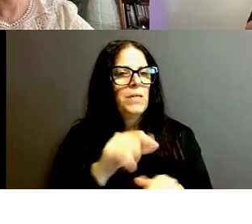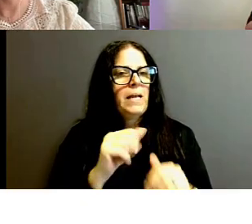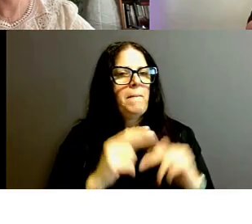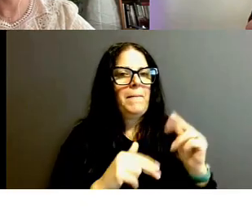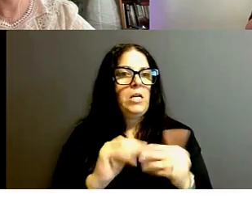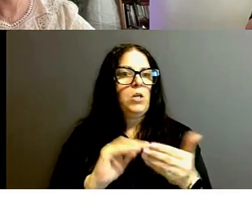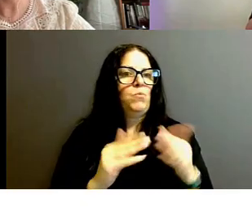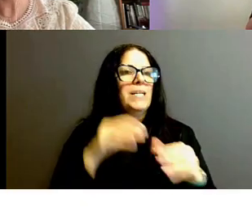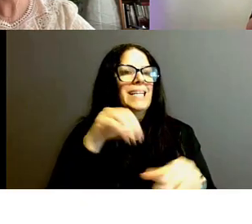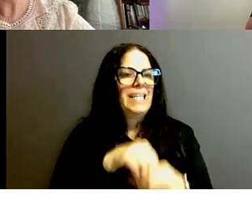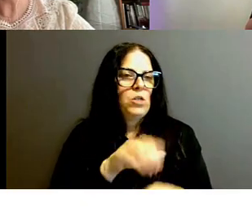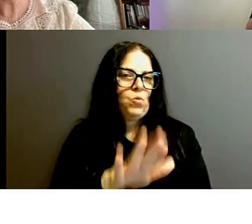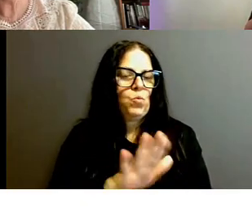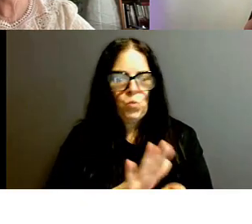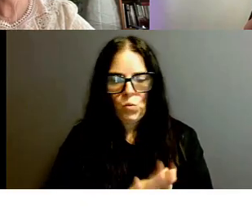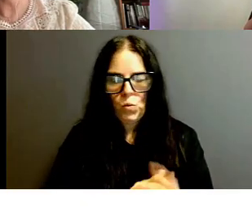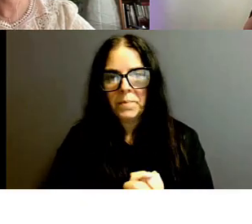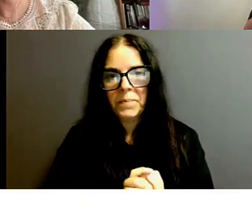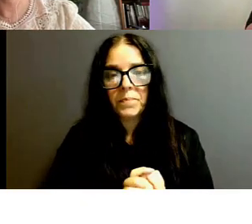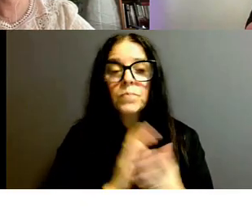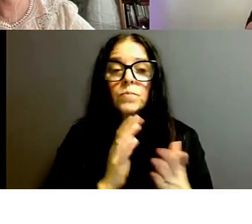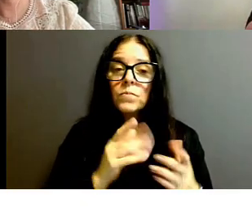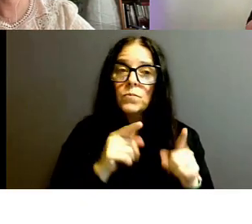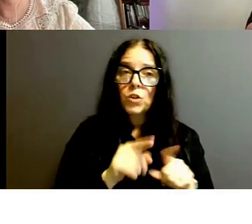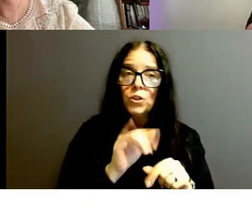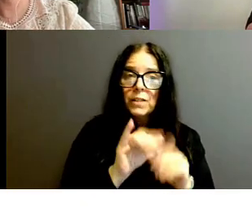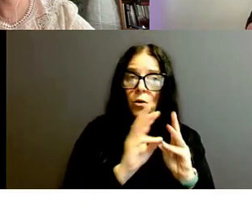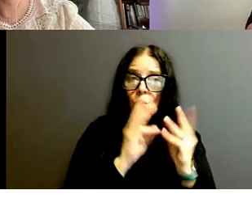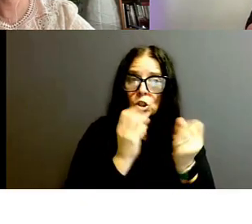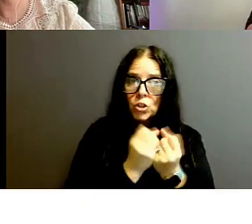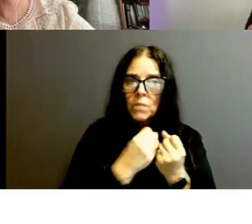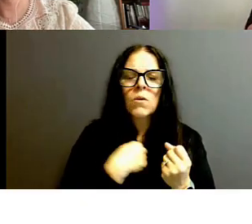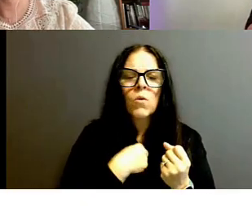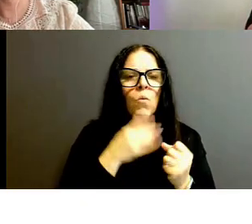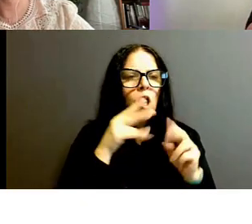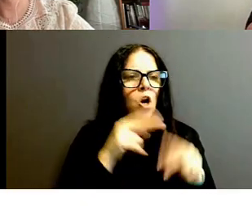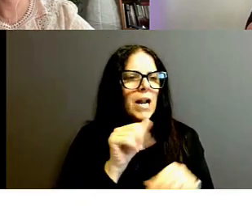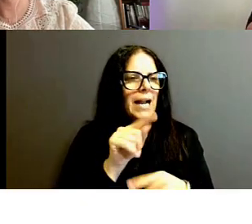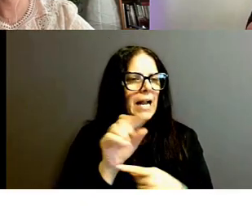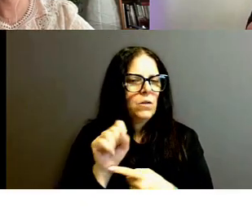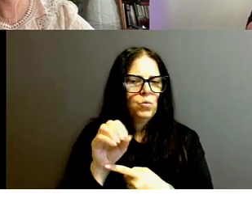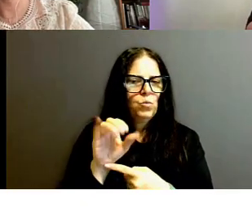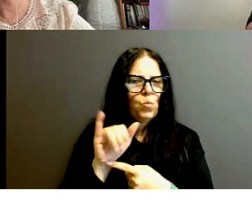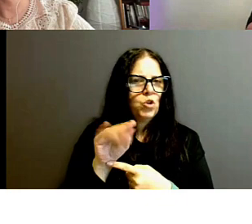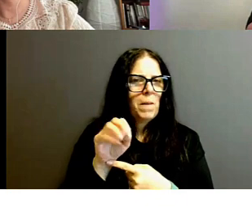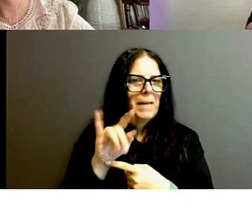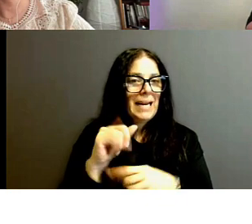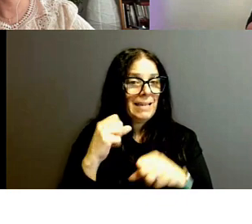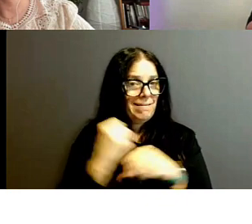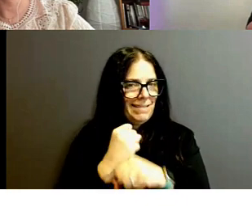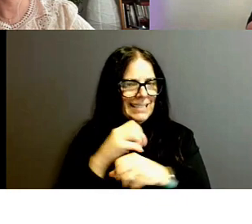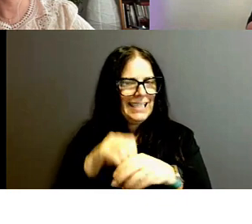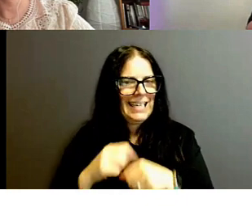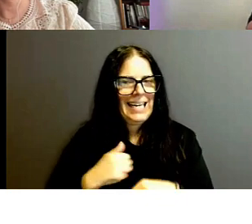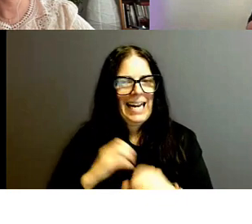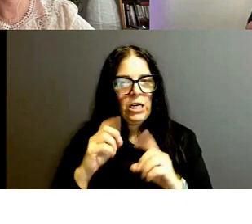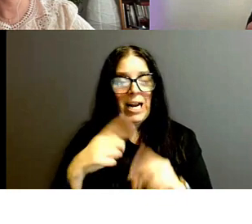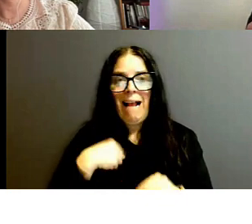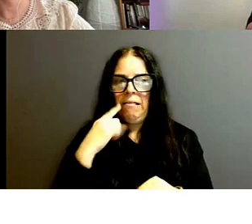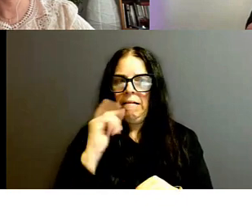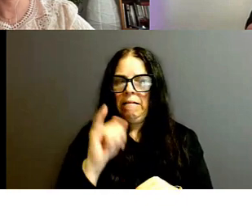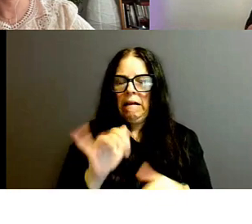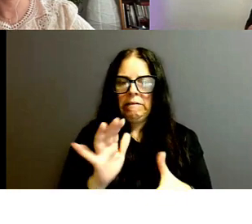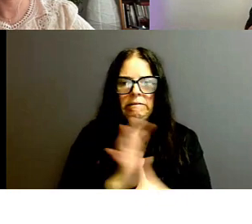school. So in this workshop, we're going to look at the social media statistics in Canadian education because I think that's